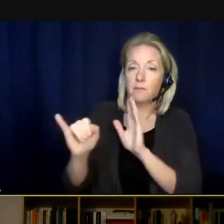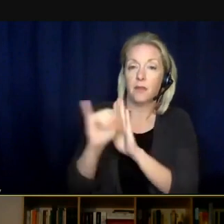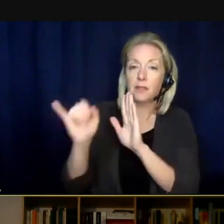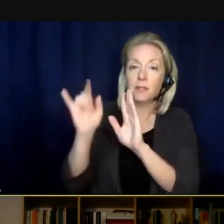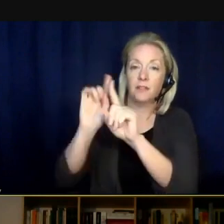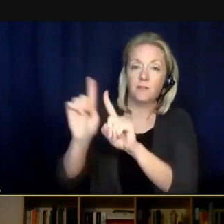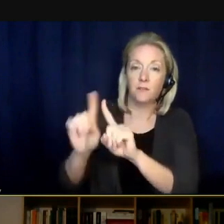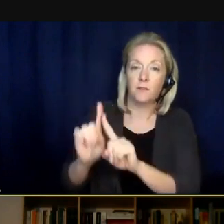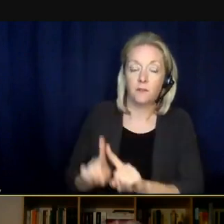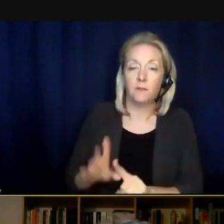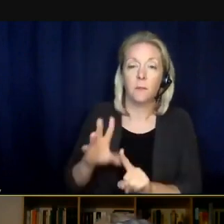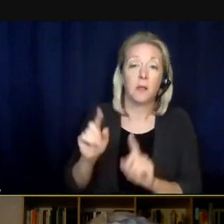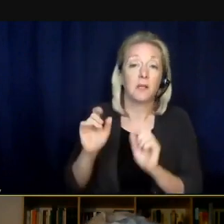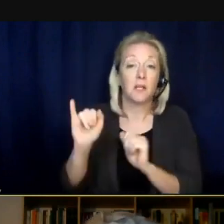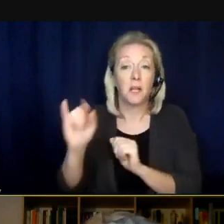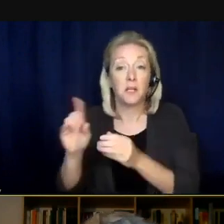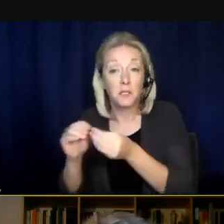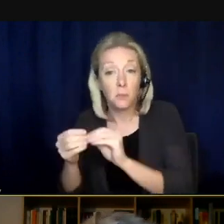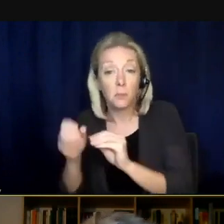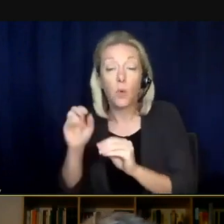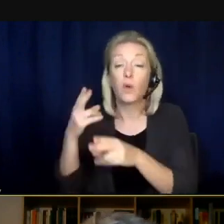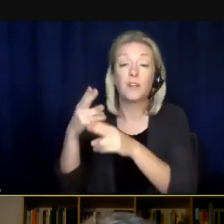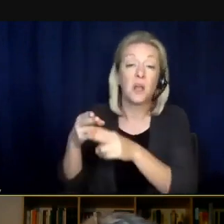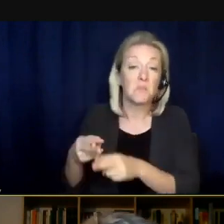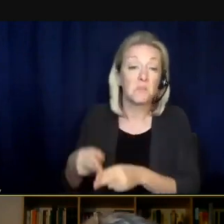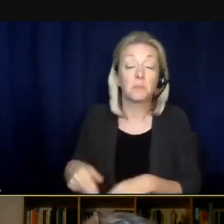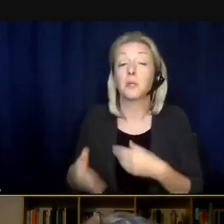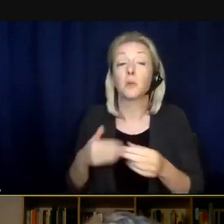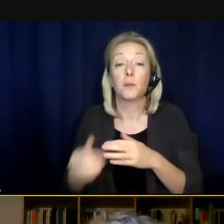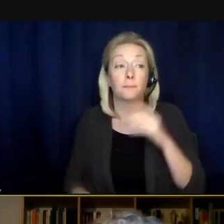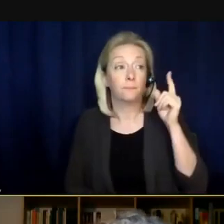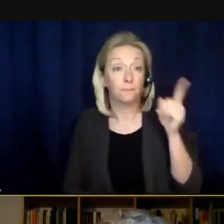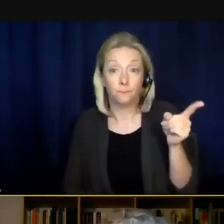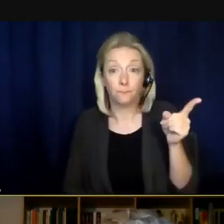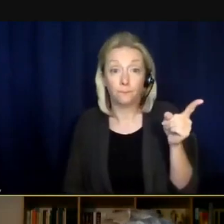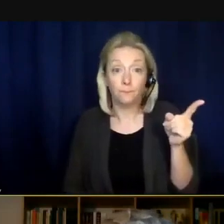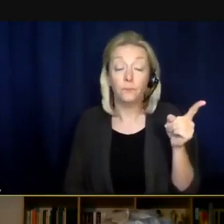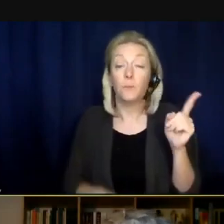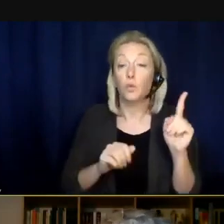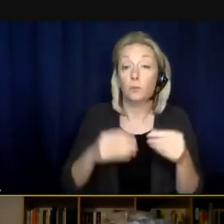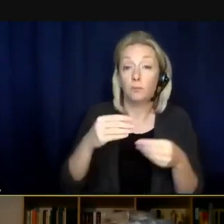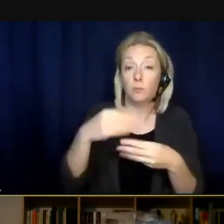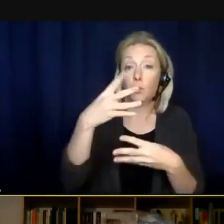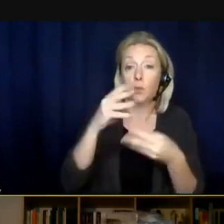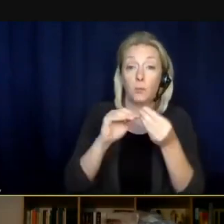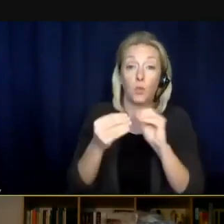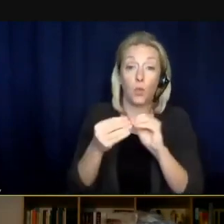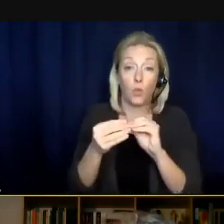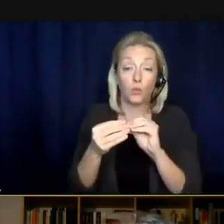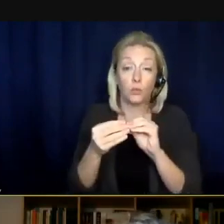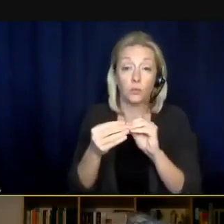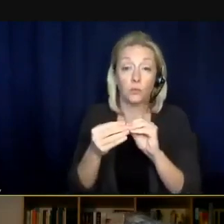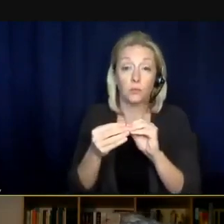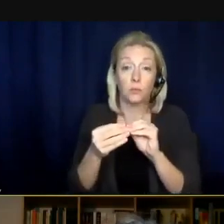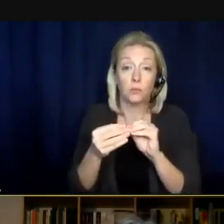individual statistics assigned to them. But here you can look at the scores by the students, so you can pull up a